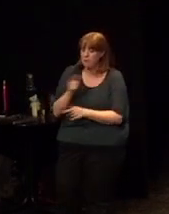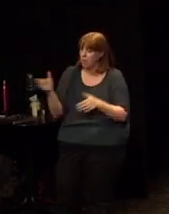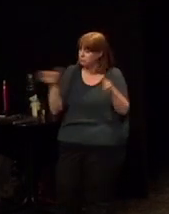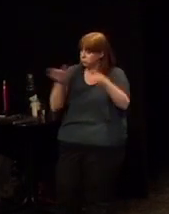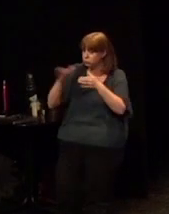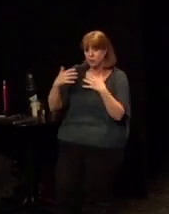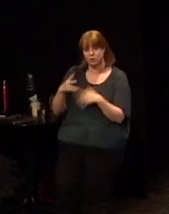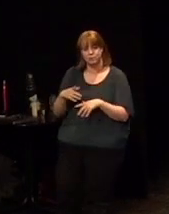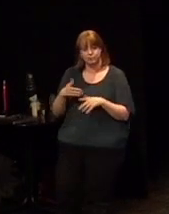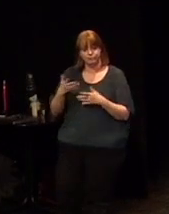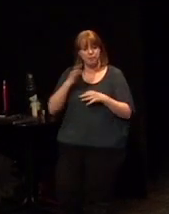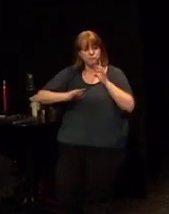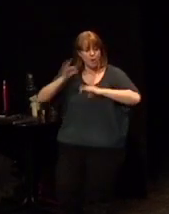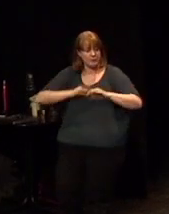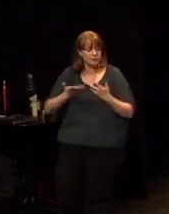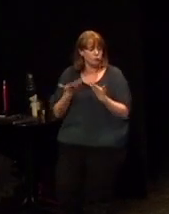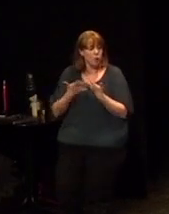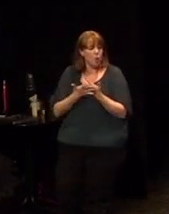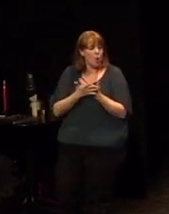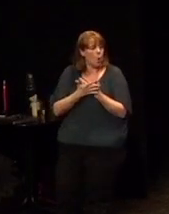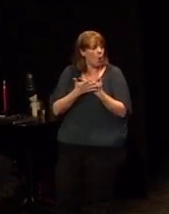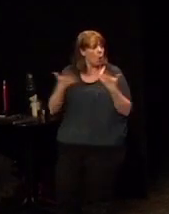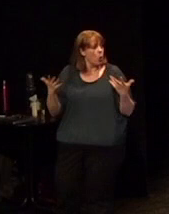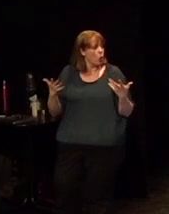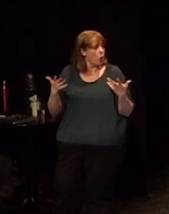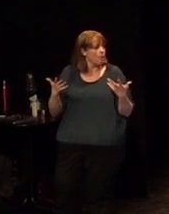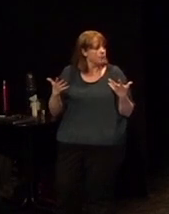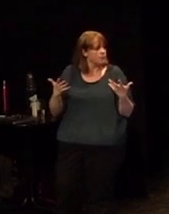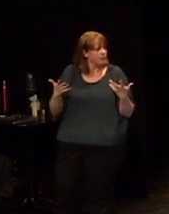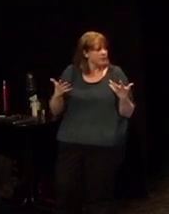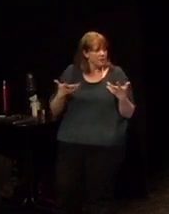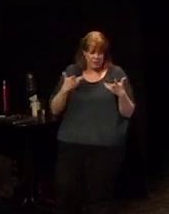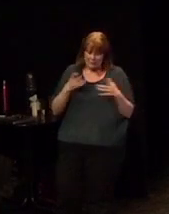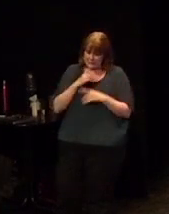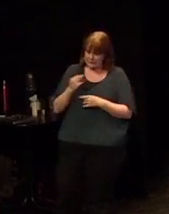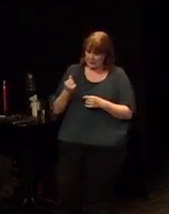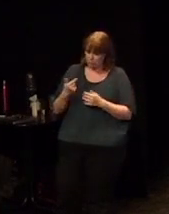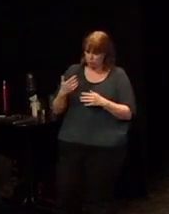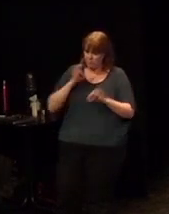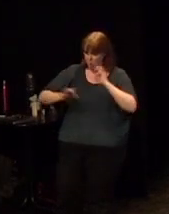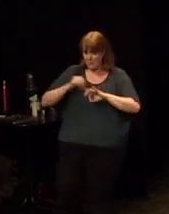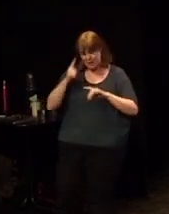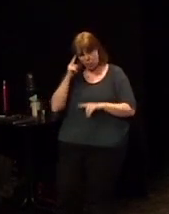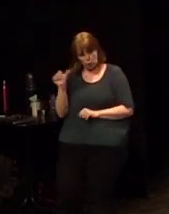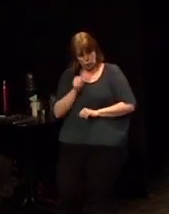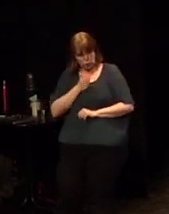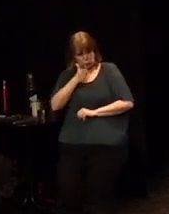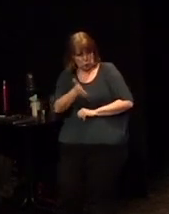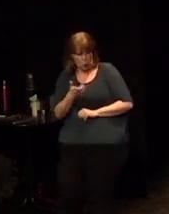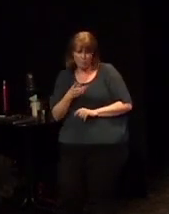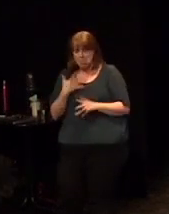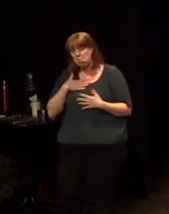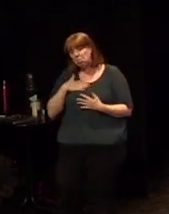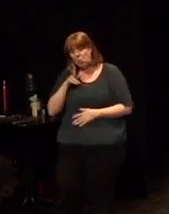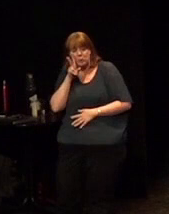these shows. So for example, there's a lot of shows are de-edited, and I would like, should I go here? But I know I'll see if I enjoy it